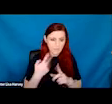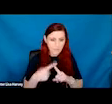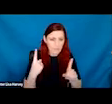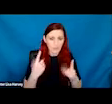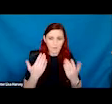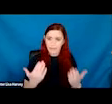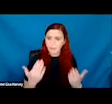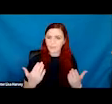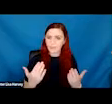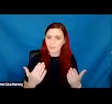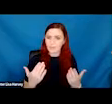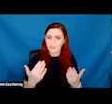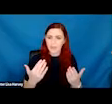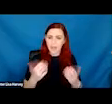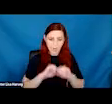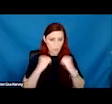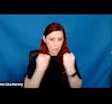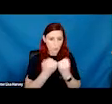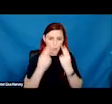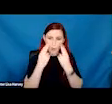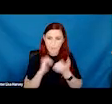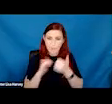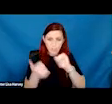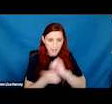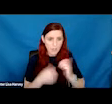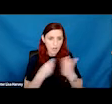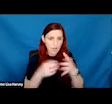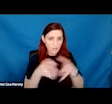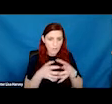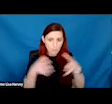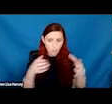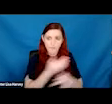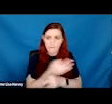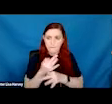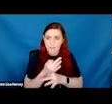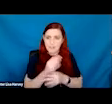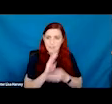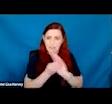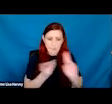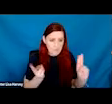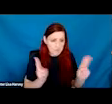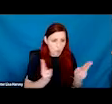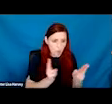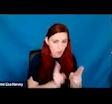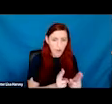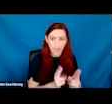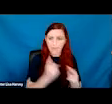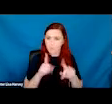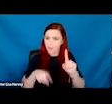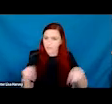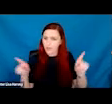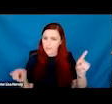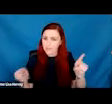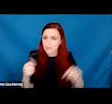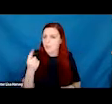However, then as social norms changed and the economy grew, families became smaller and more insular. In recent decades,